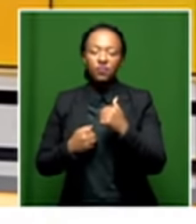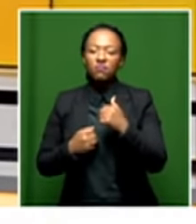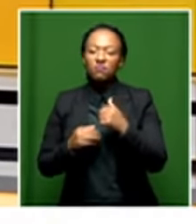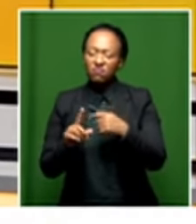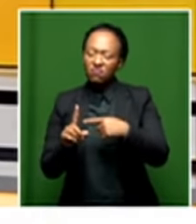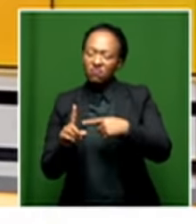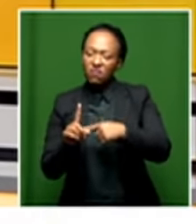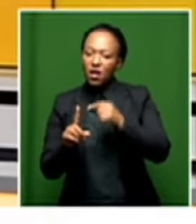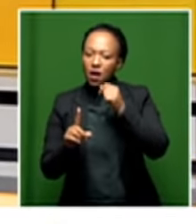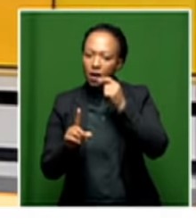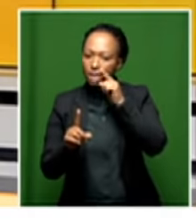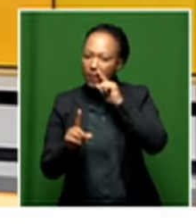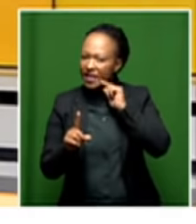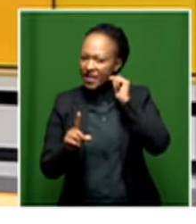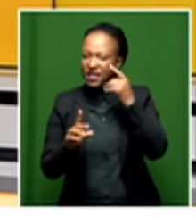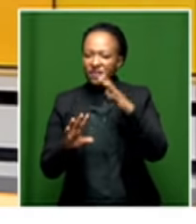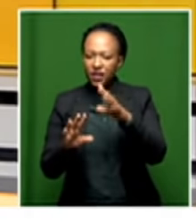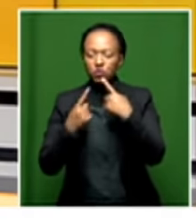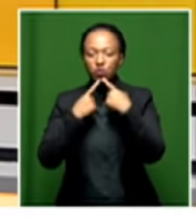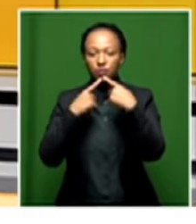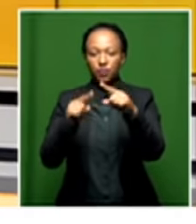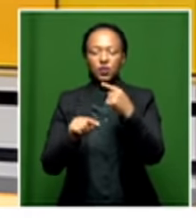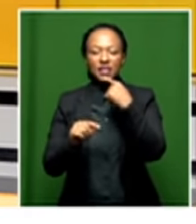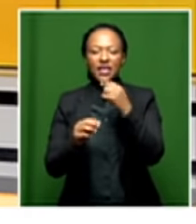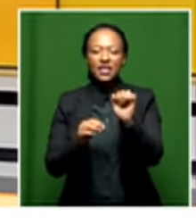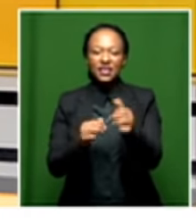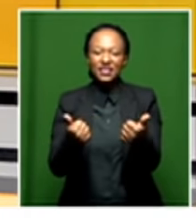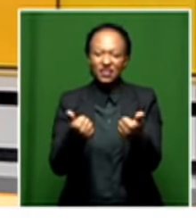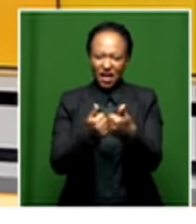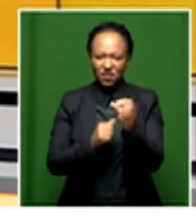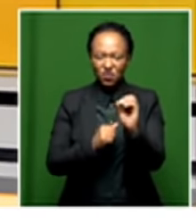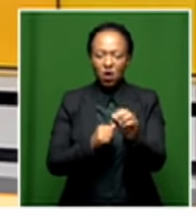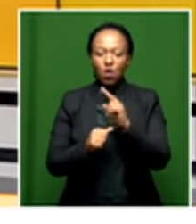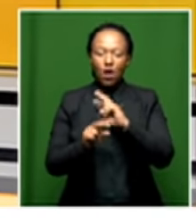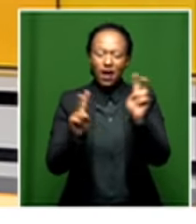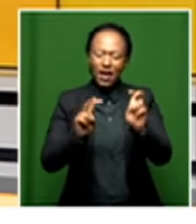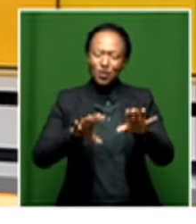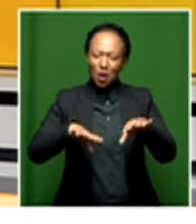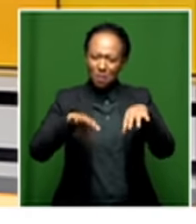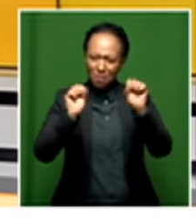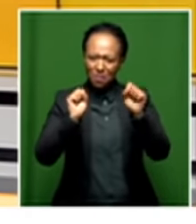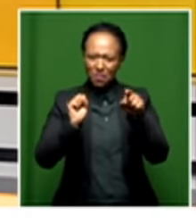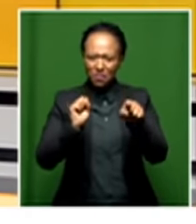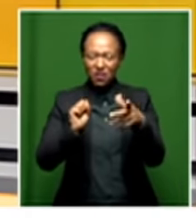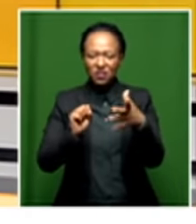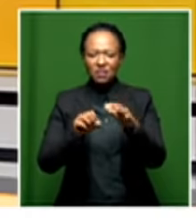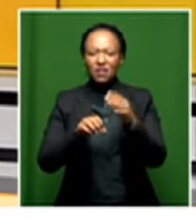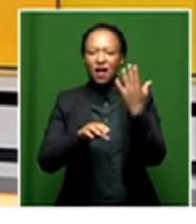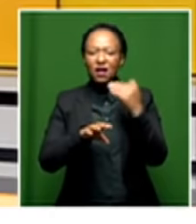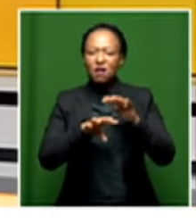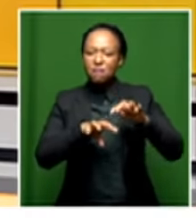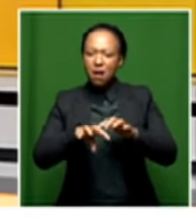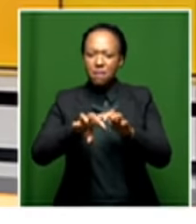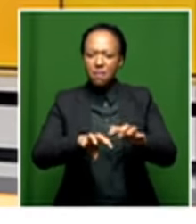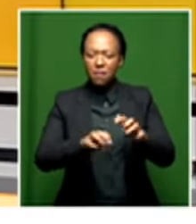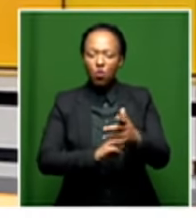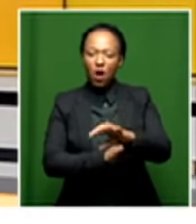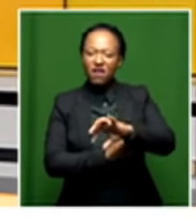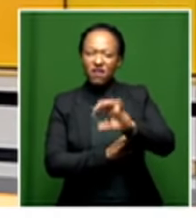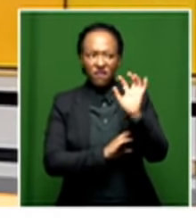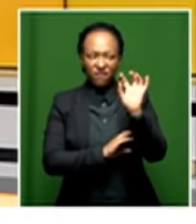Zweli Mkhize says, while there were some challenges, including Eskom's current stage 2 load shedding and protests in provinces like the Free State,